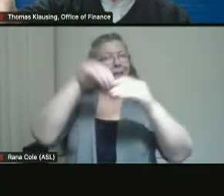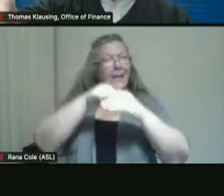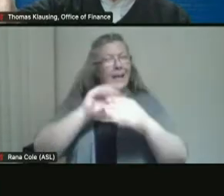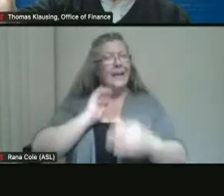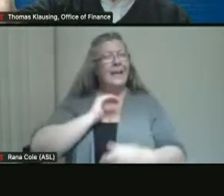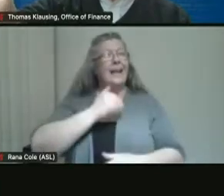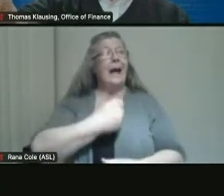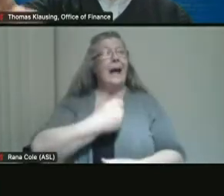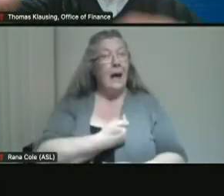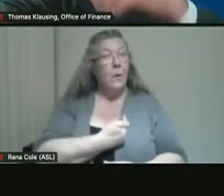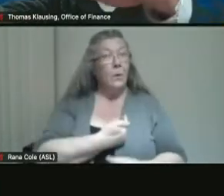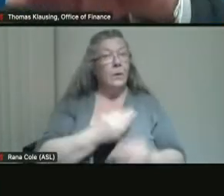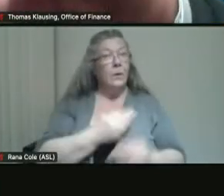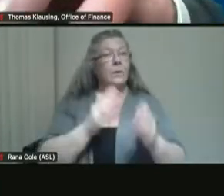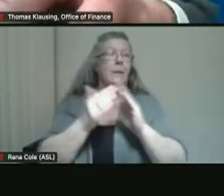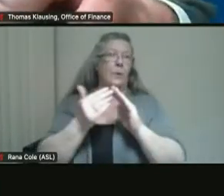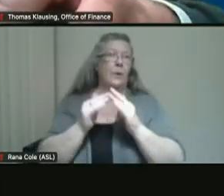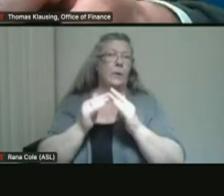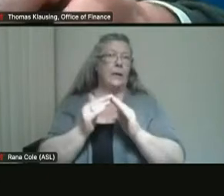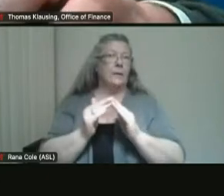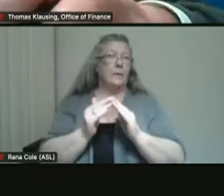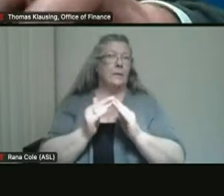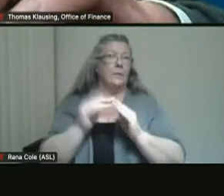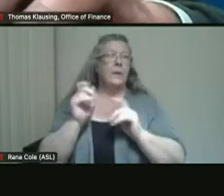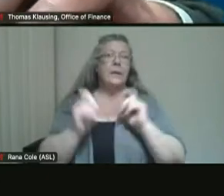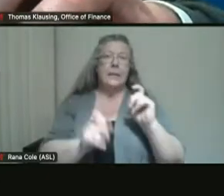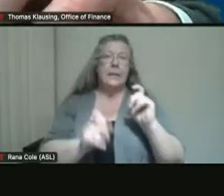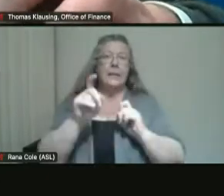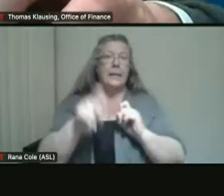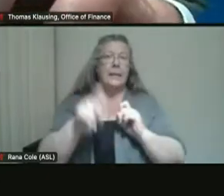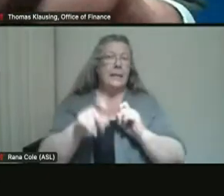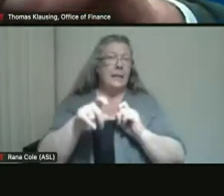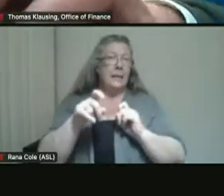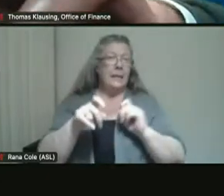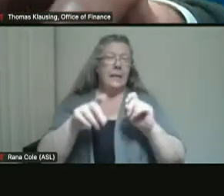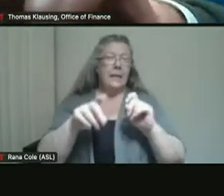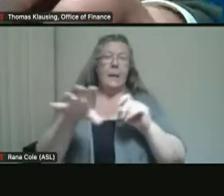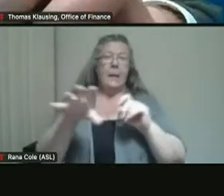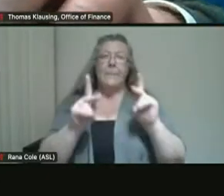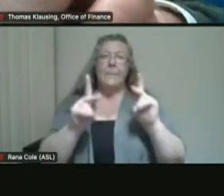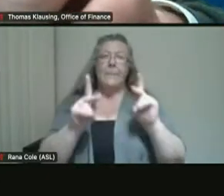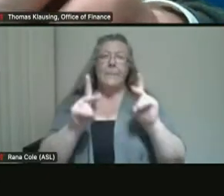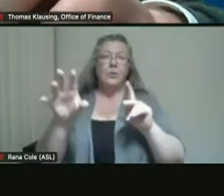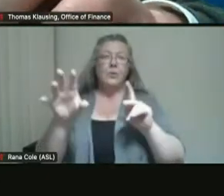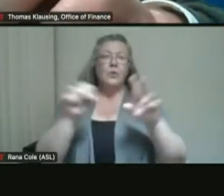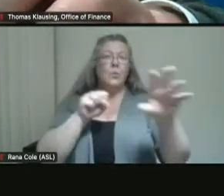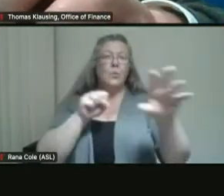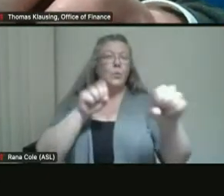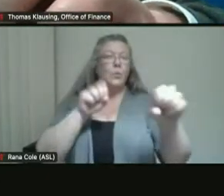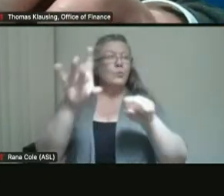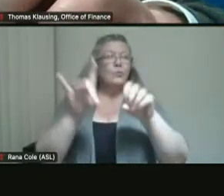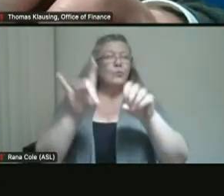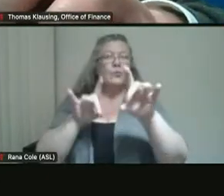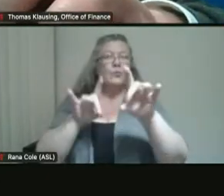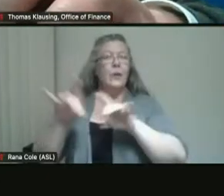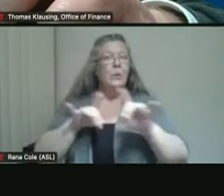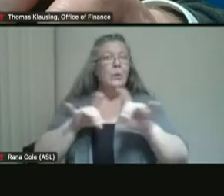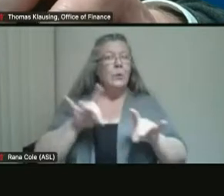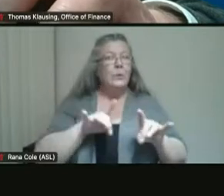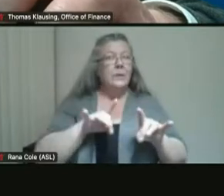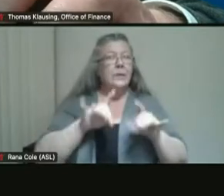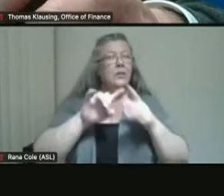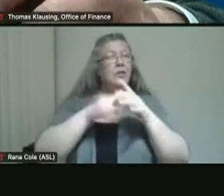say, you know, we need recruiters everywhere. And it starts, you know, with our families as well, and encouraging our young